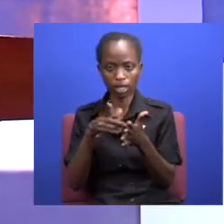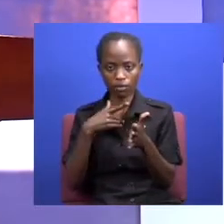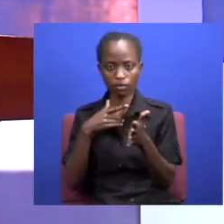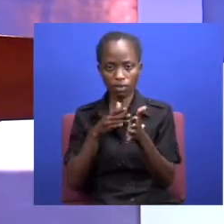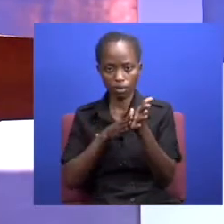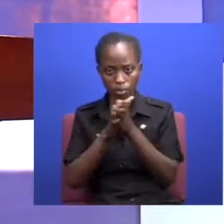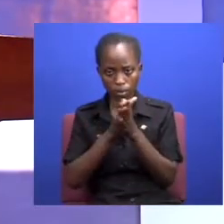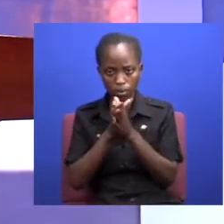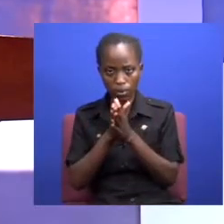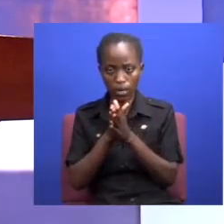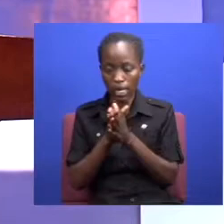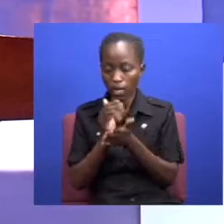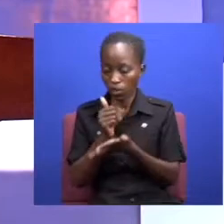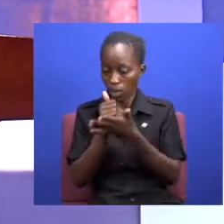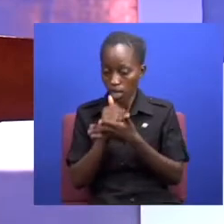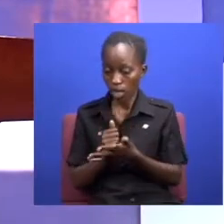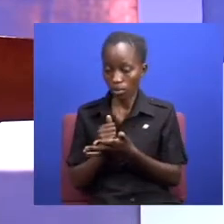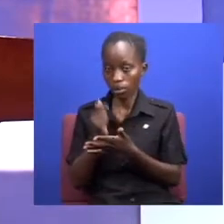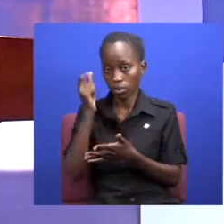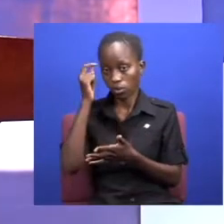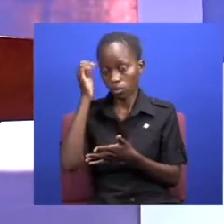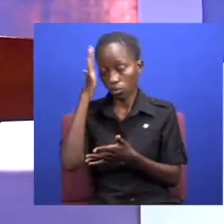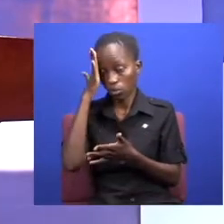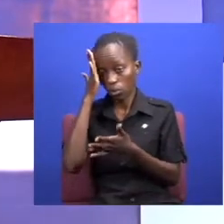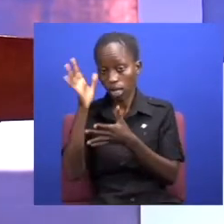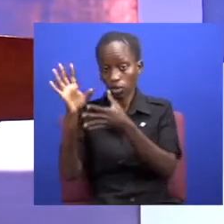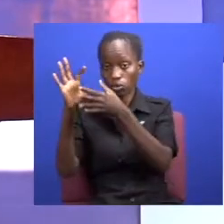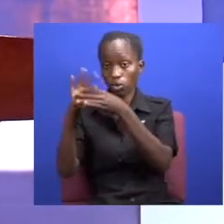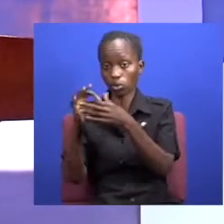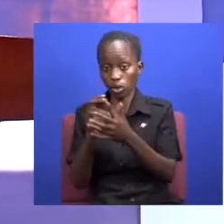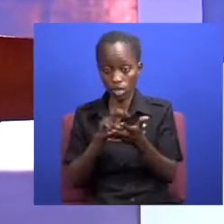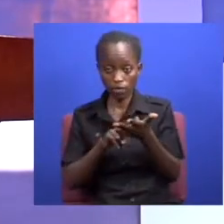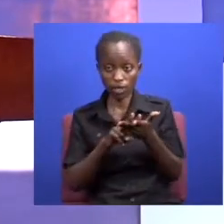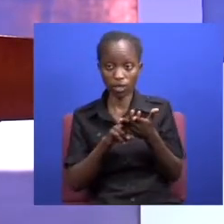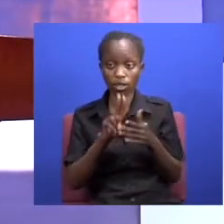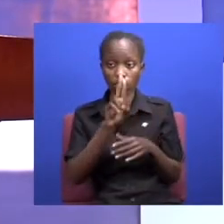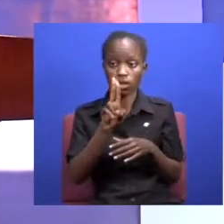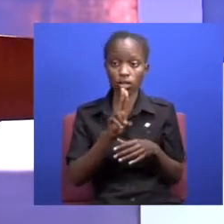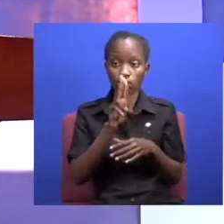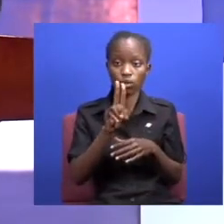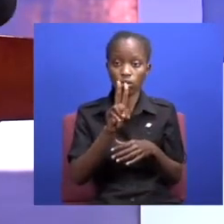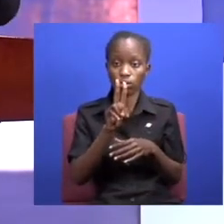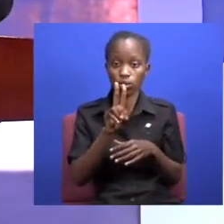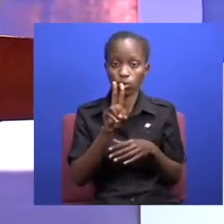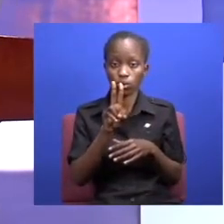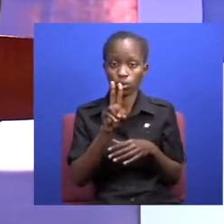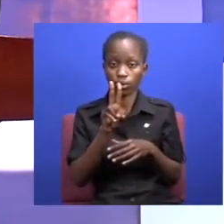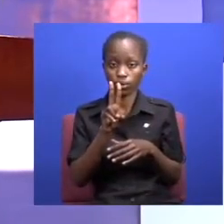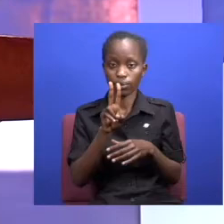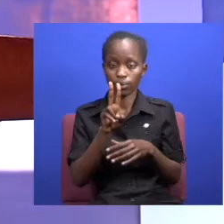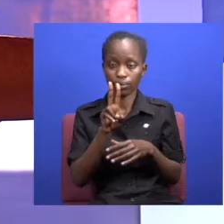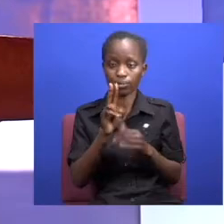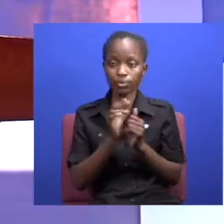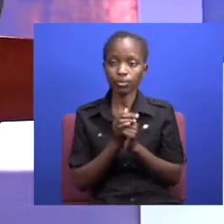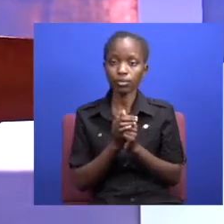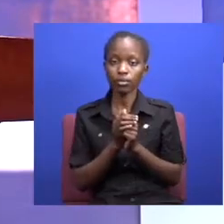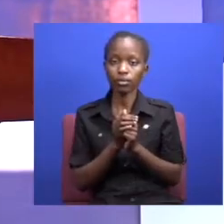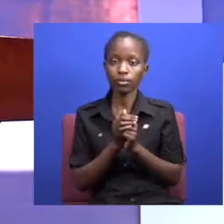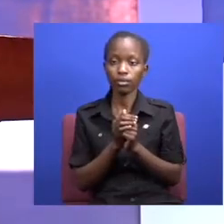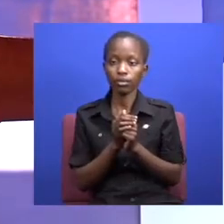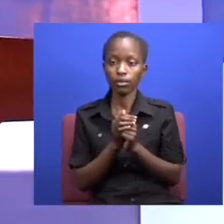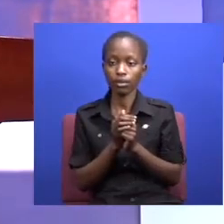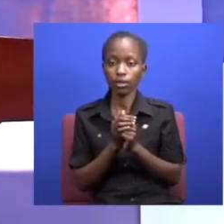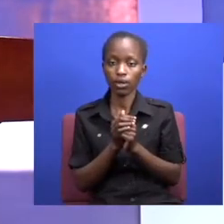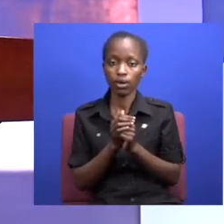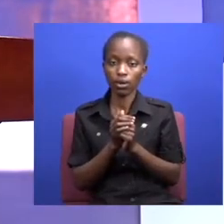in order to help me to memorize that verse or connect with it, I use the reference to that verse as